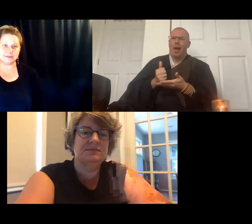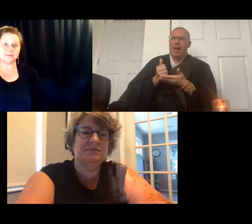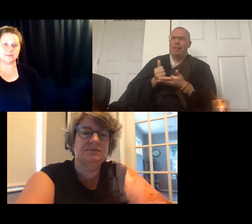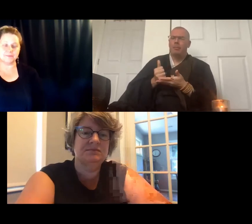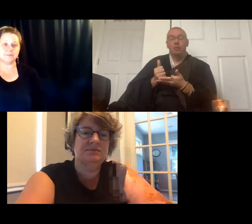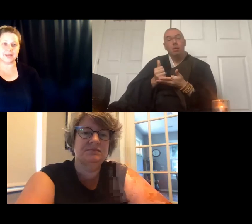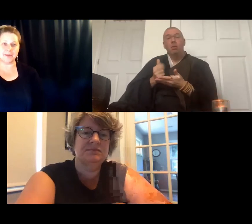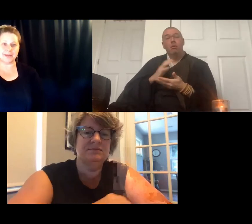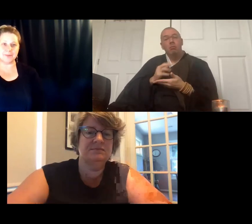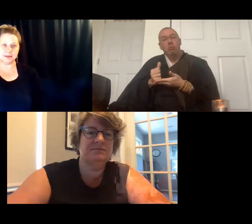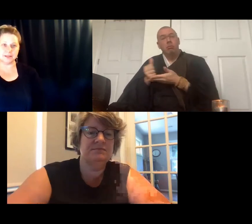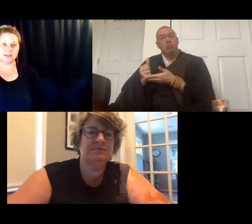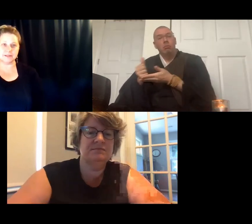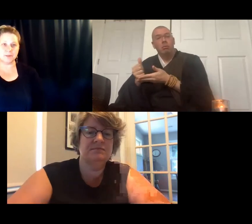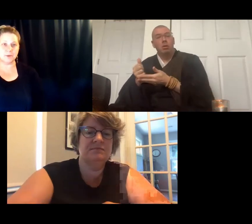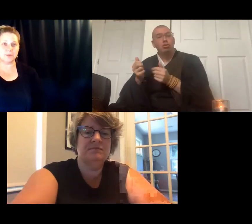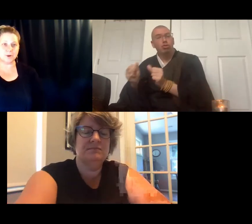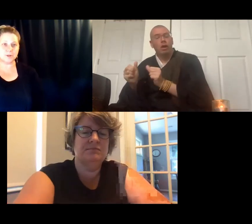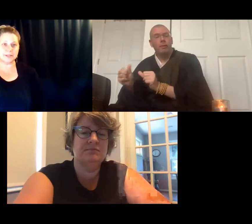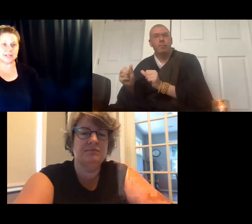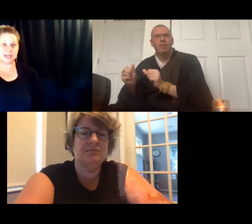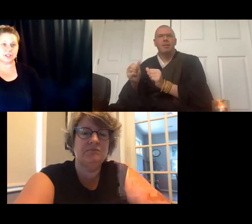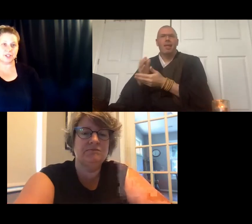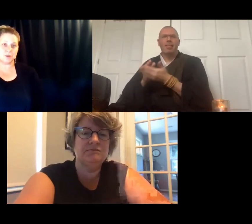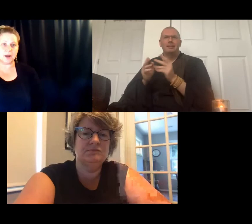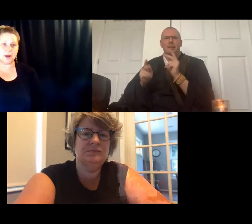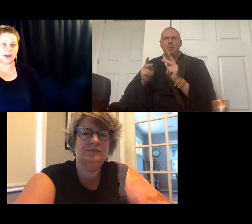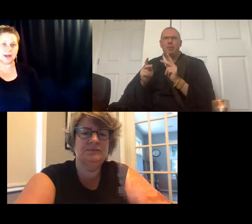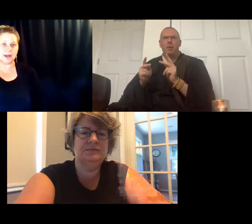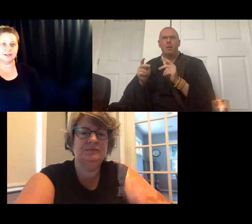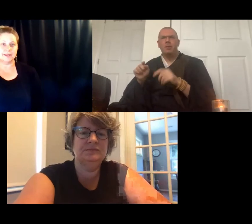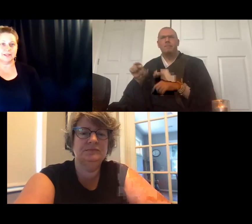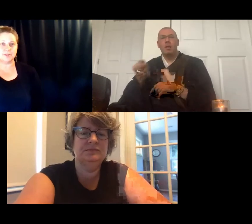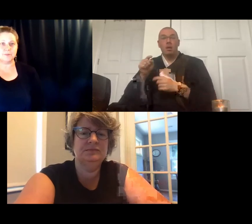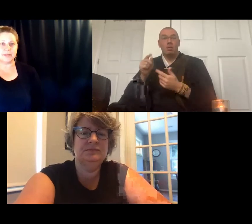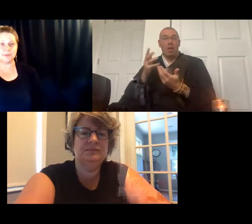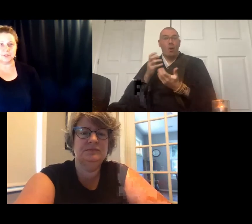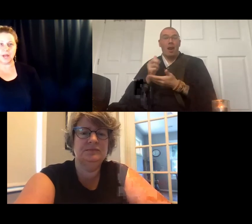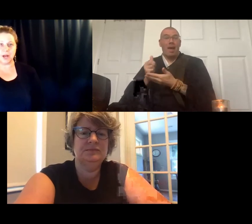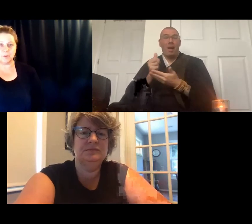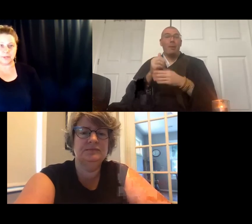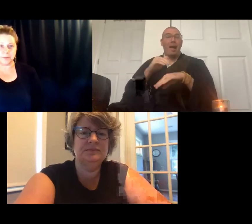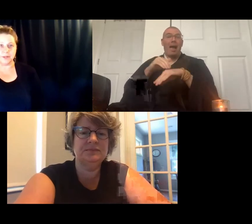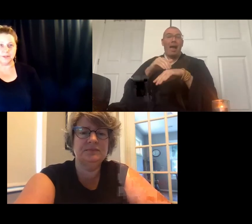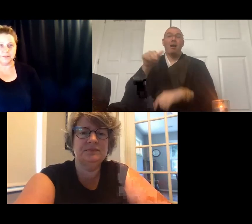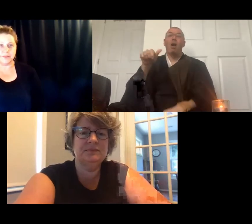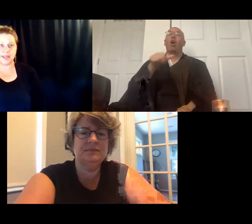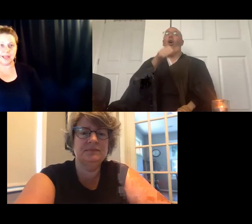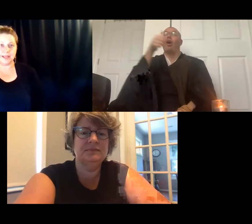My becoming a monk, someone approached me and said, do you want to be able to help